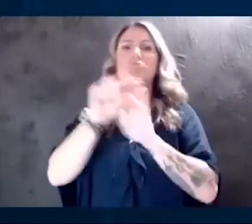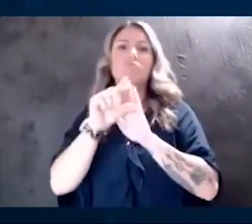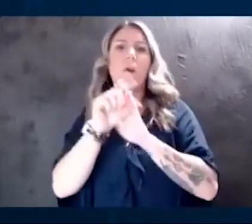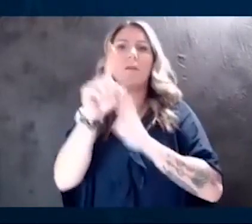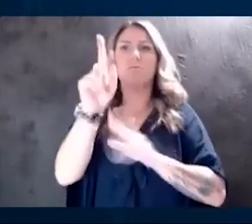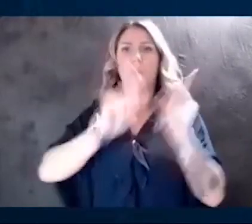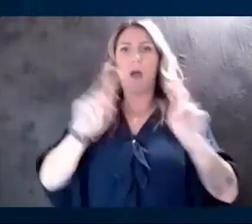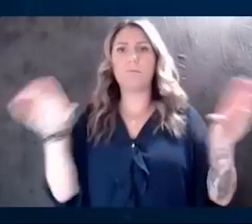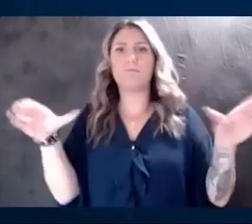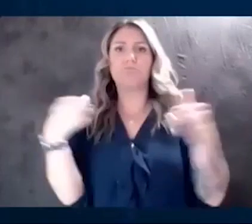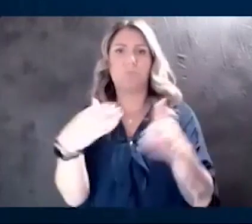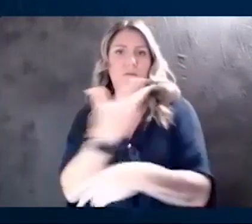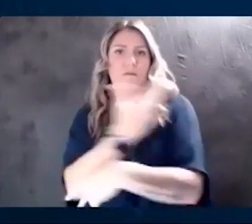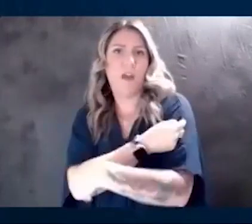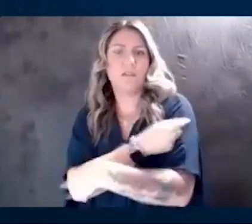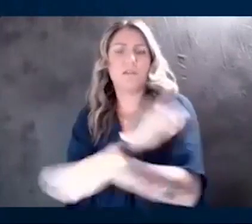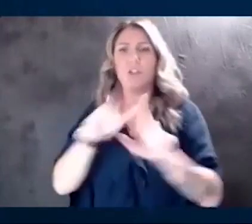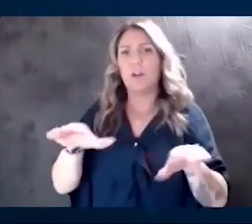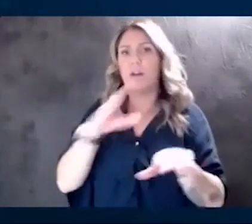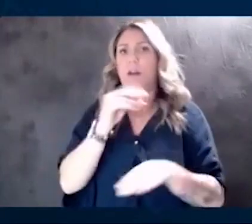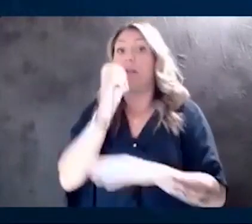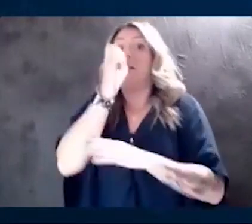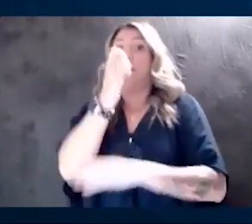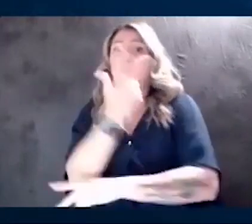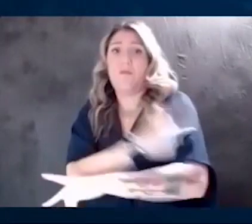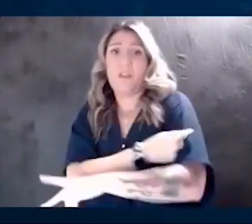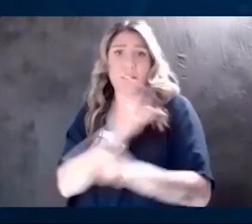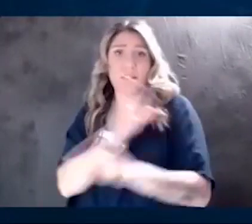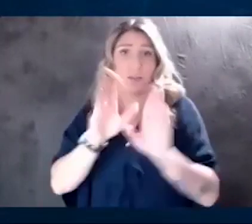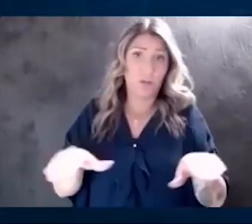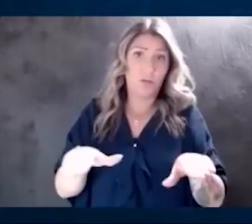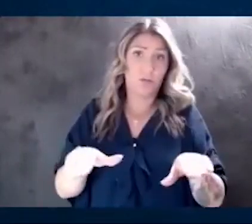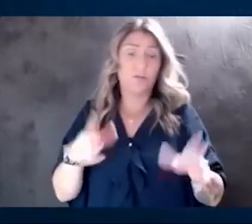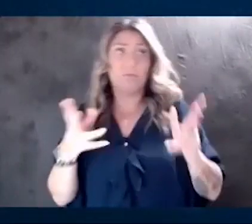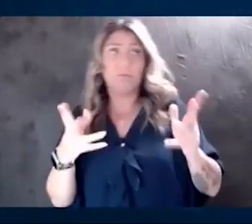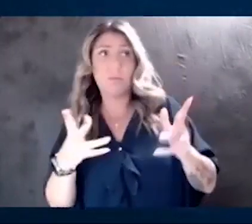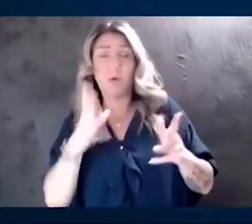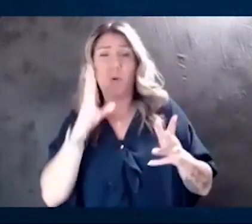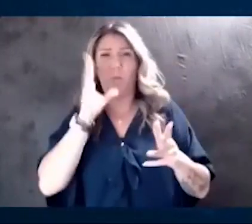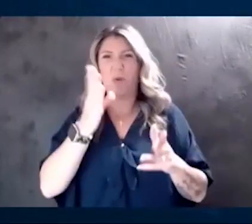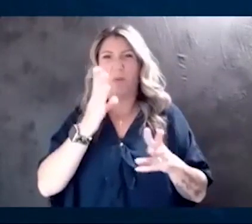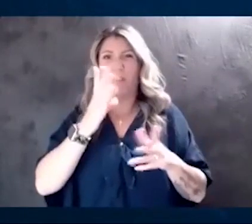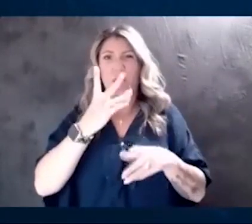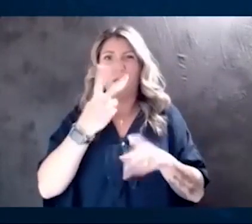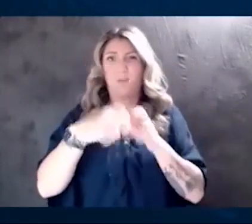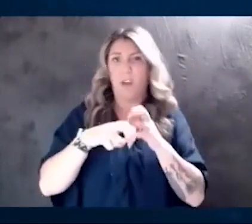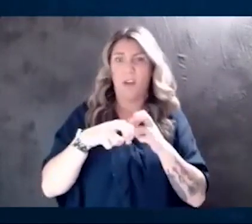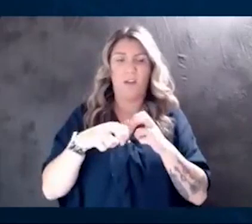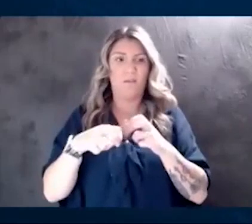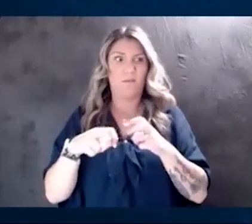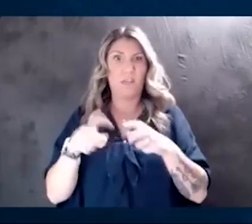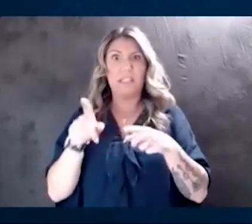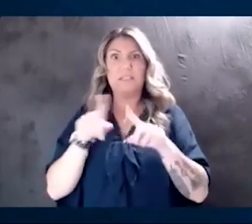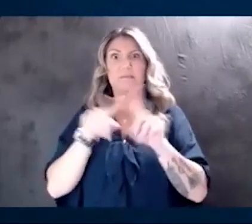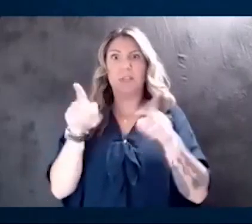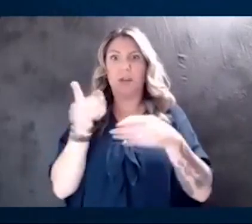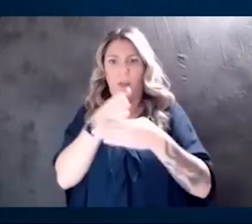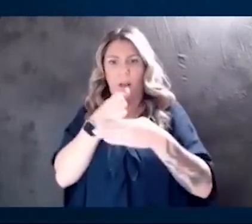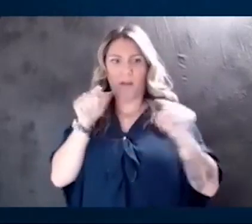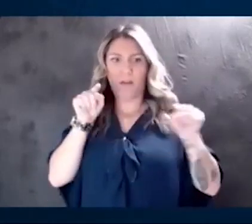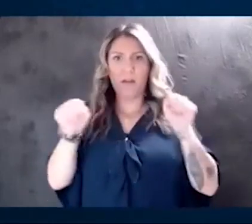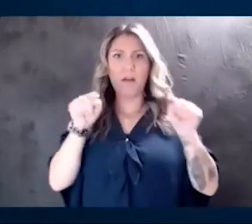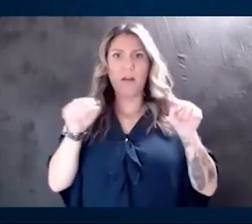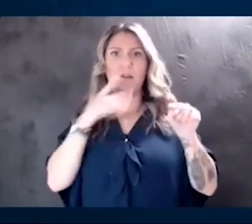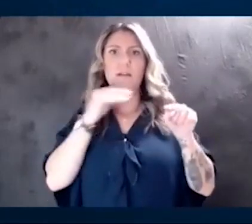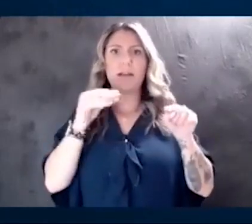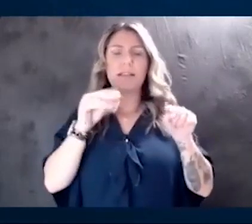children and also unvaccinated children? And is it going to be tricky to differentiate between the two and kind of have potentially